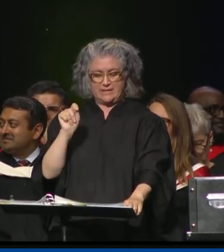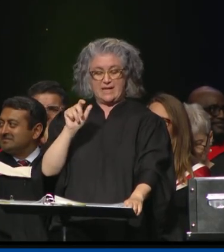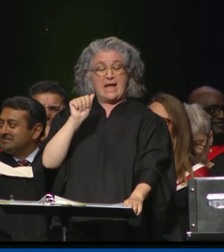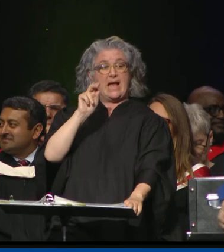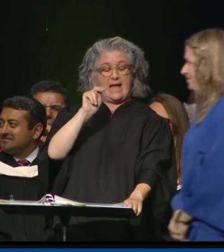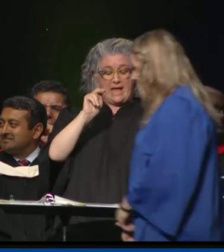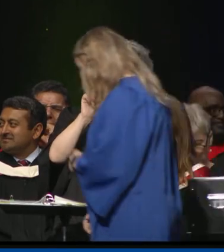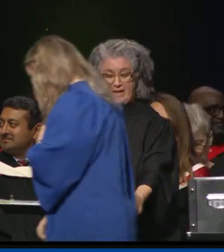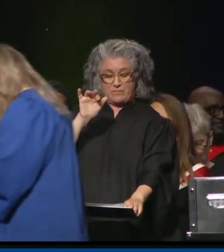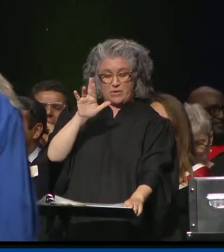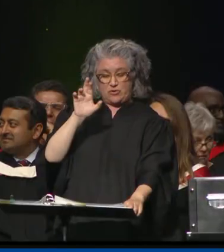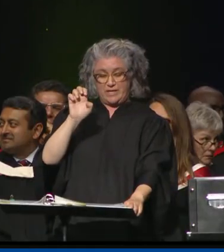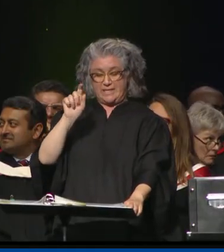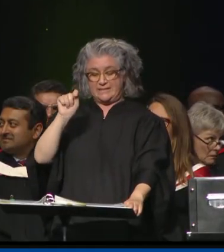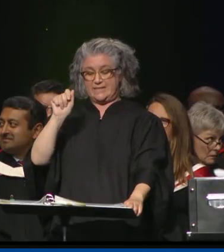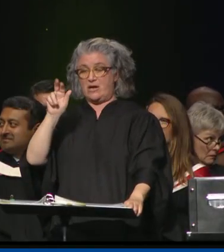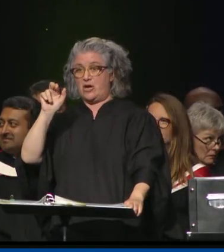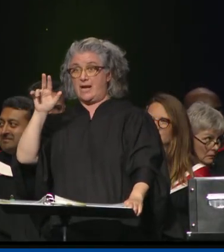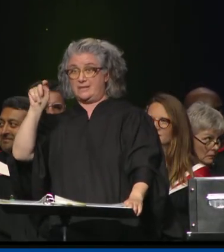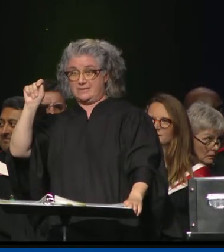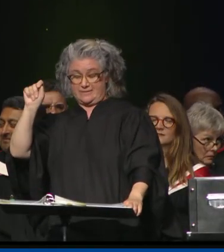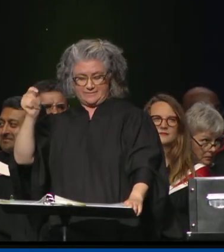Anne-Marie Tarrant.